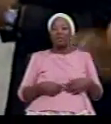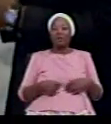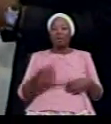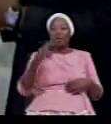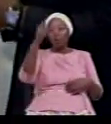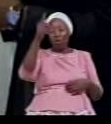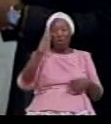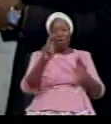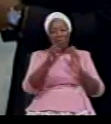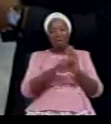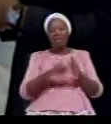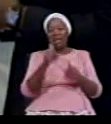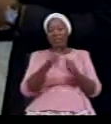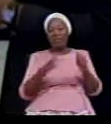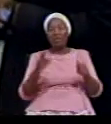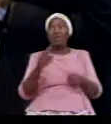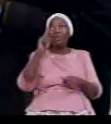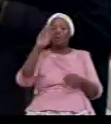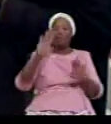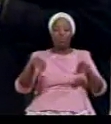everything he provides.